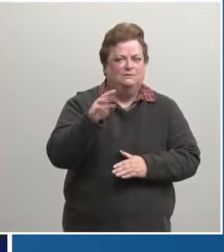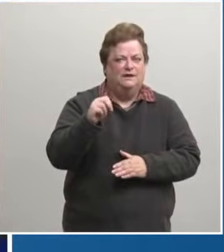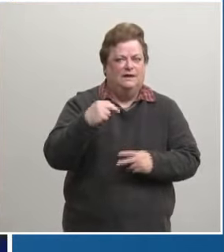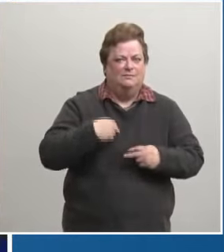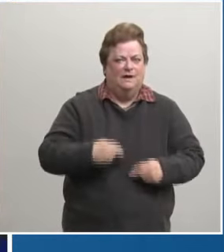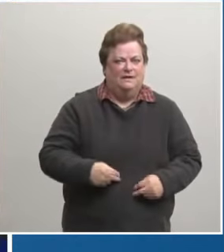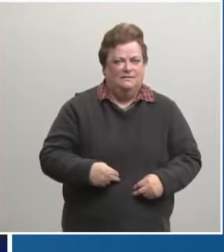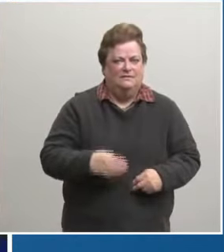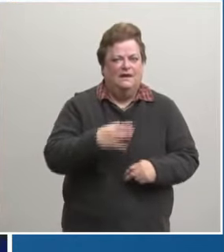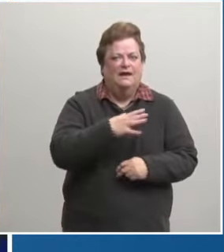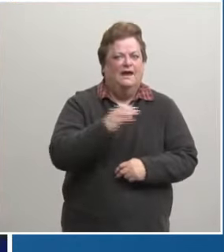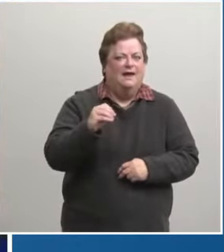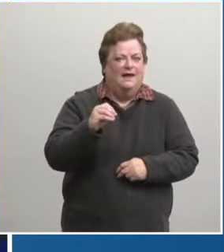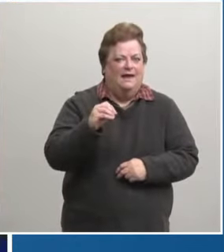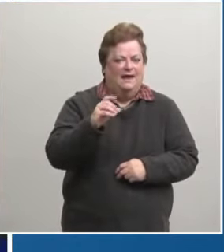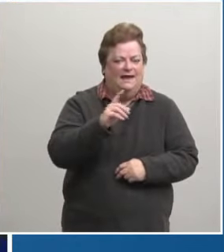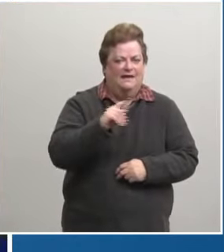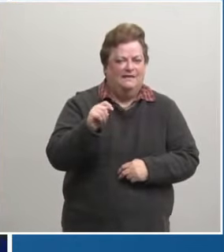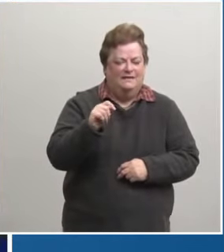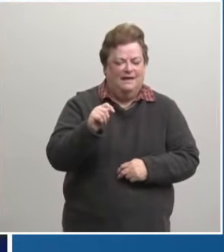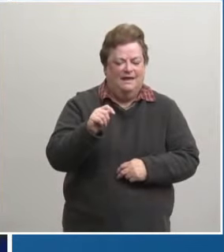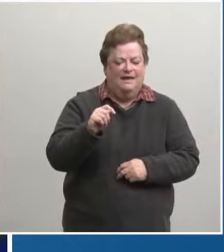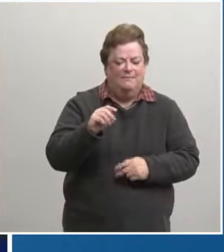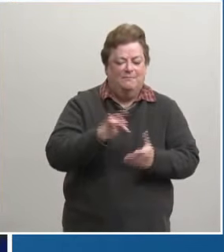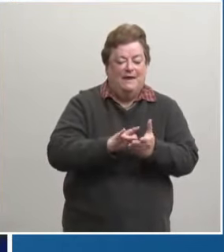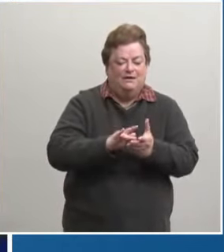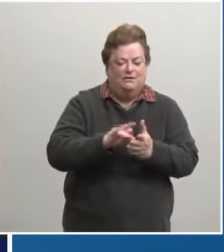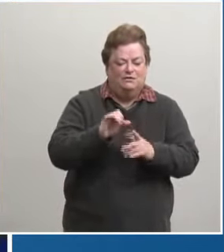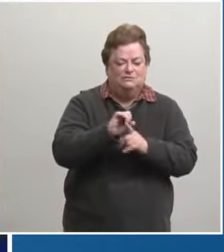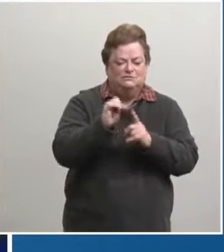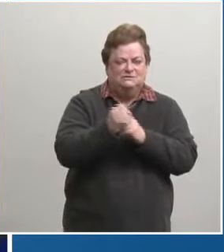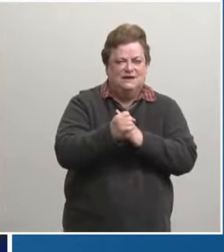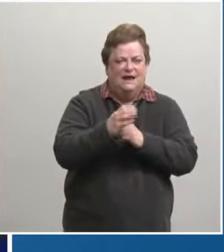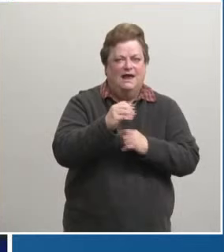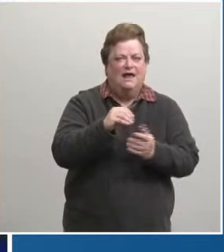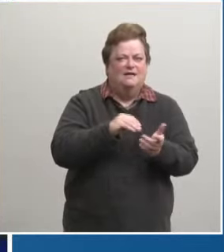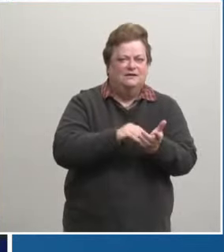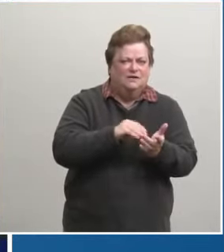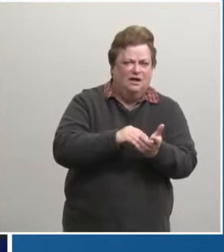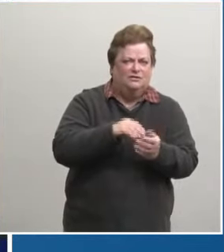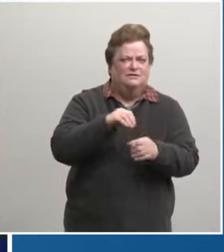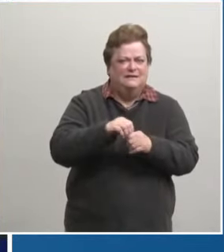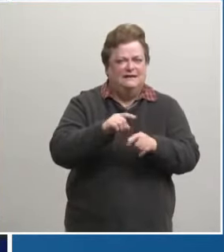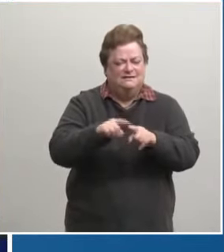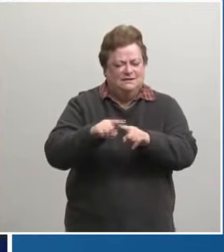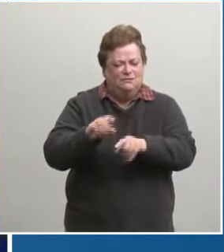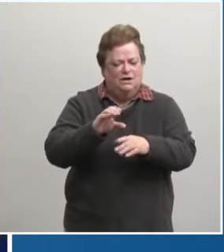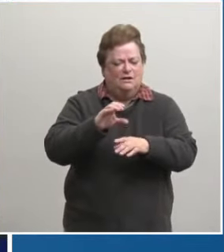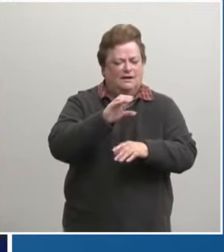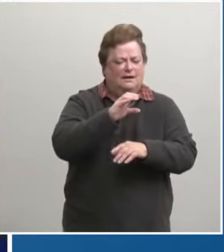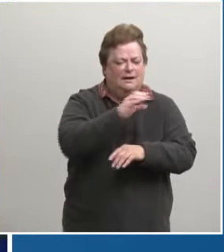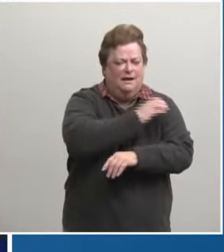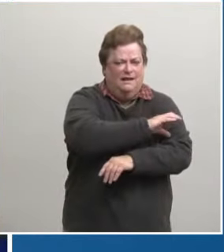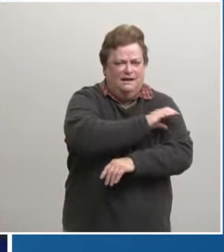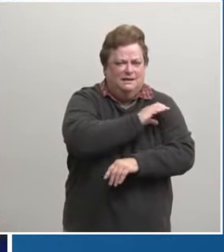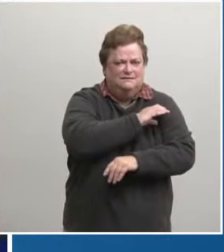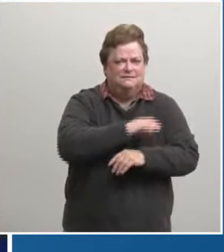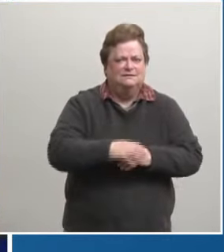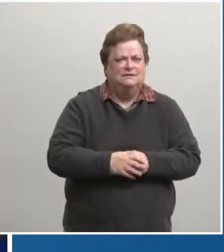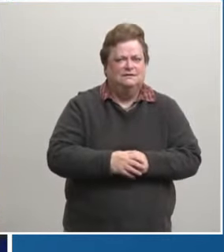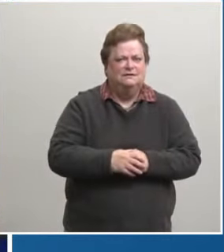Health, the Lancaster County Medical Society, and our physicians in the clinic, as well as long-term care